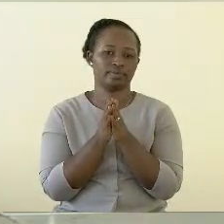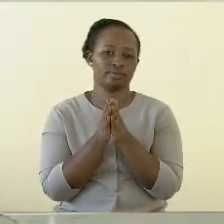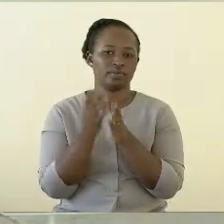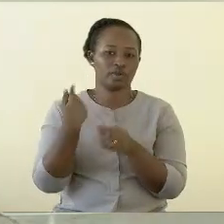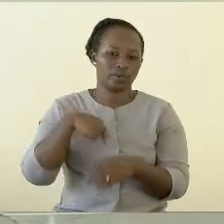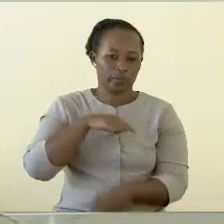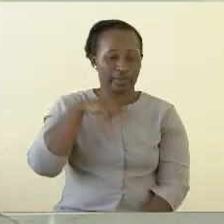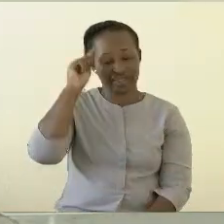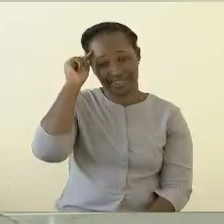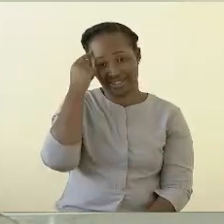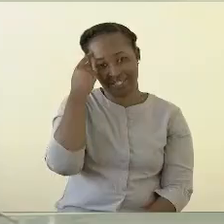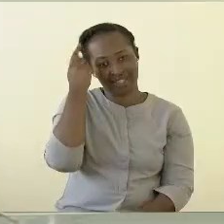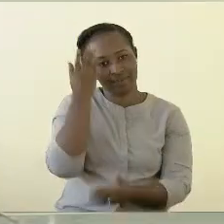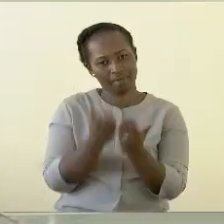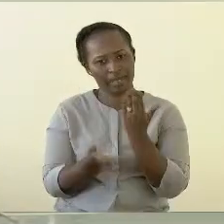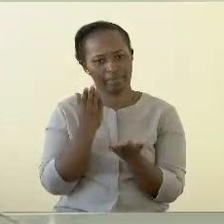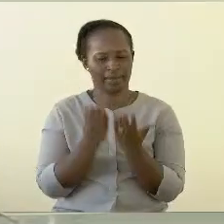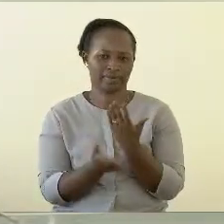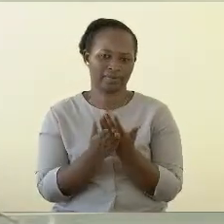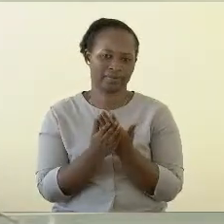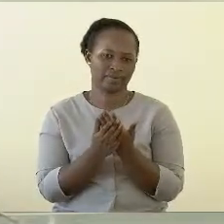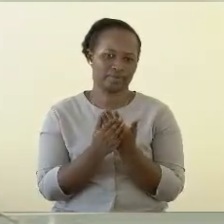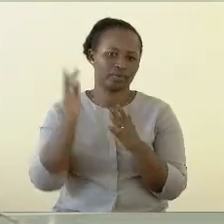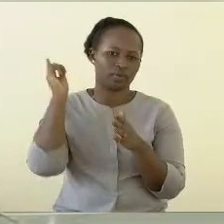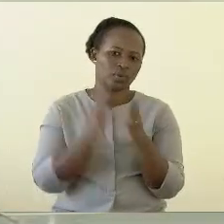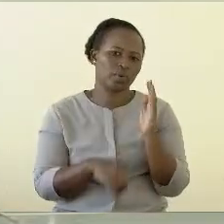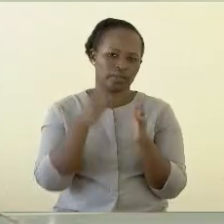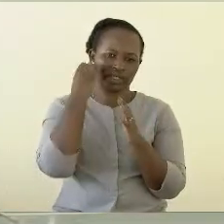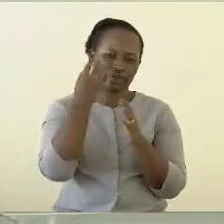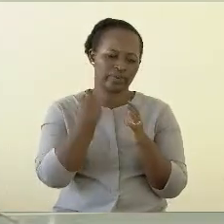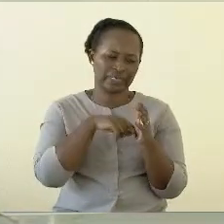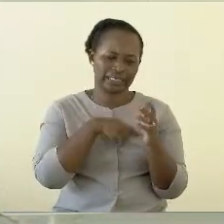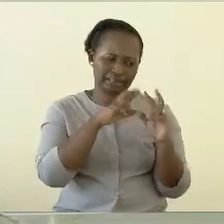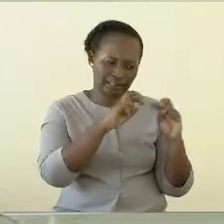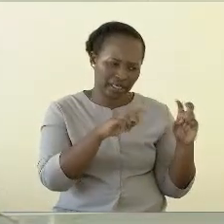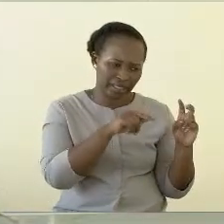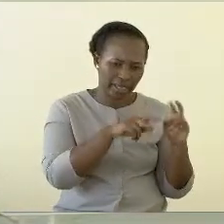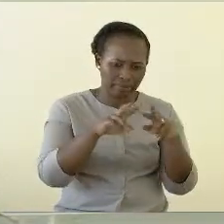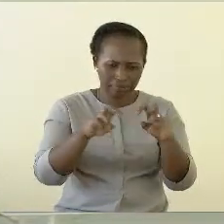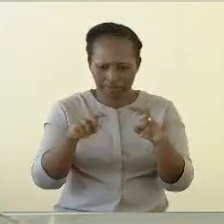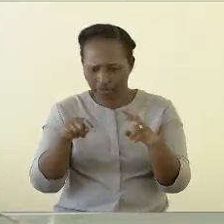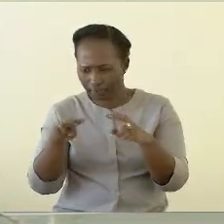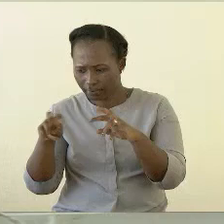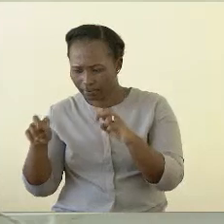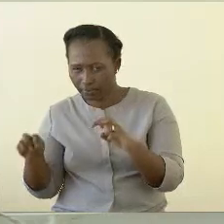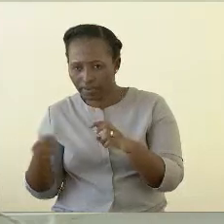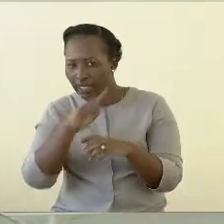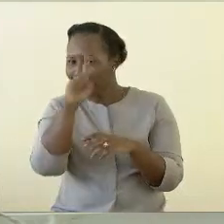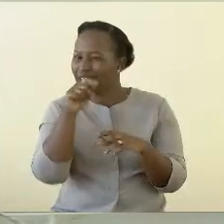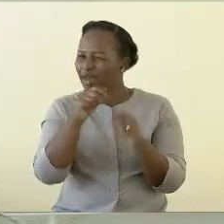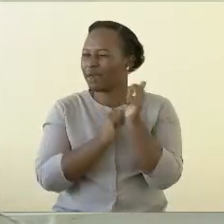think that maybe, what if we check here and there? See, have you been